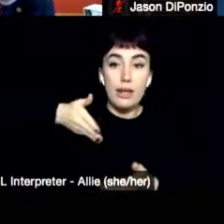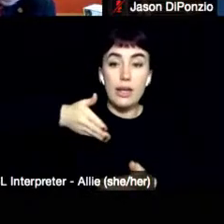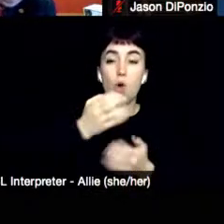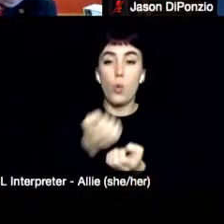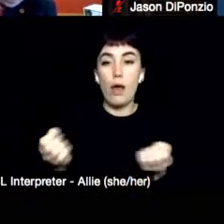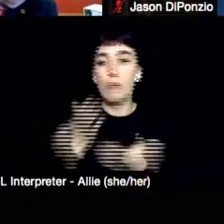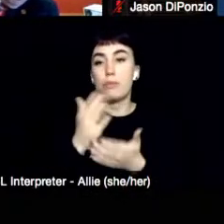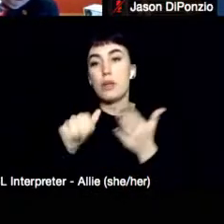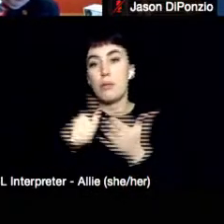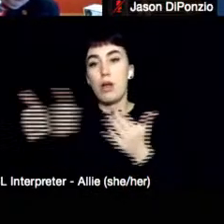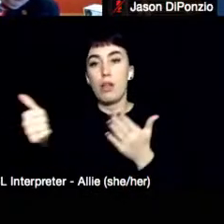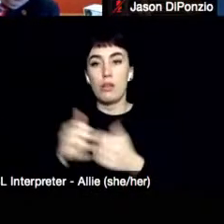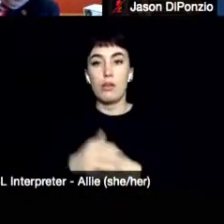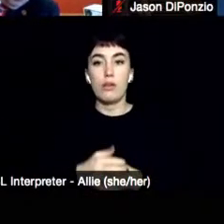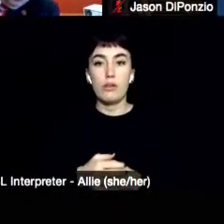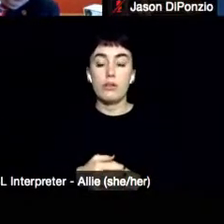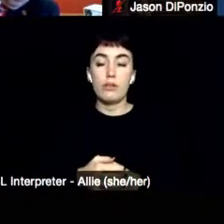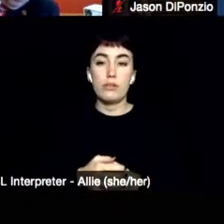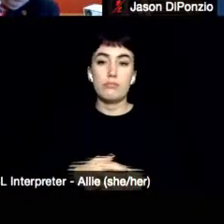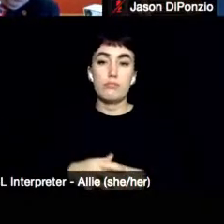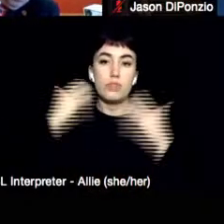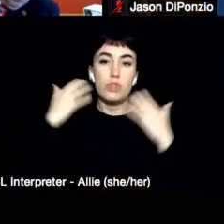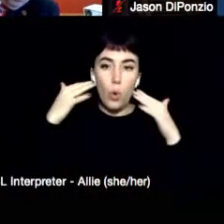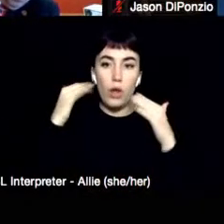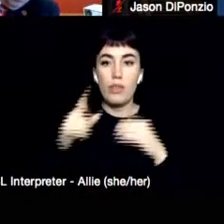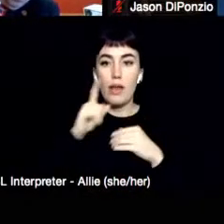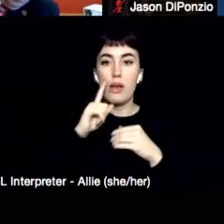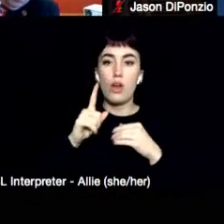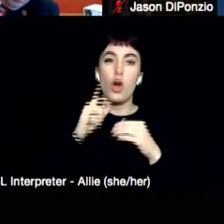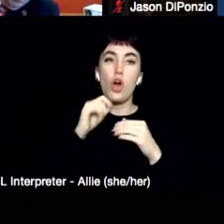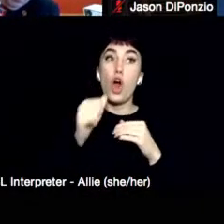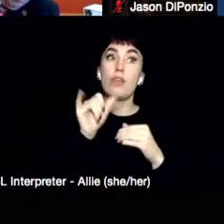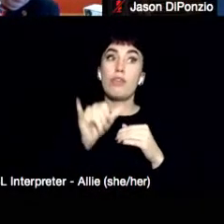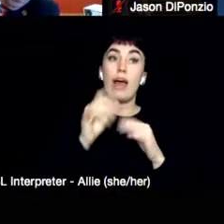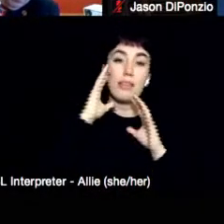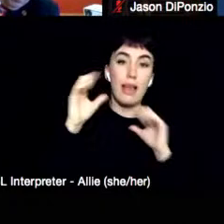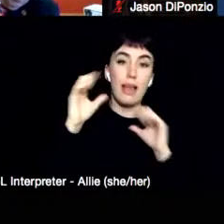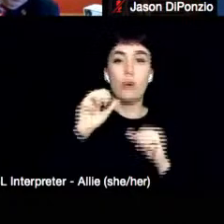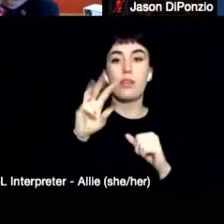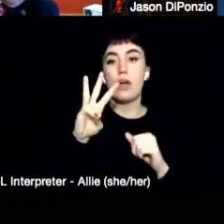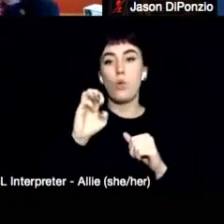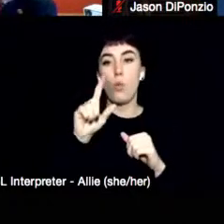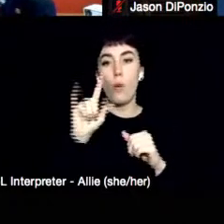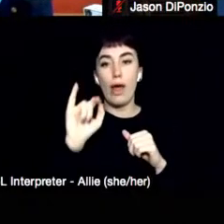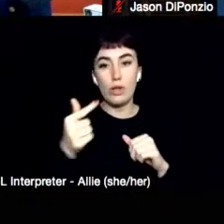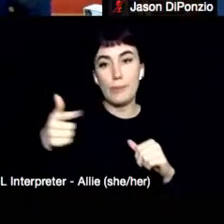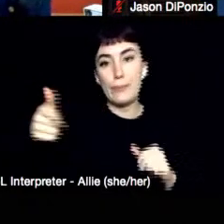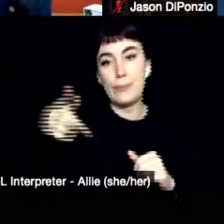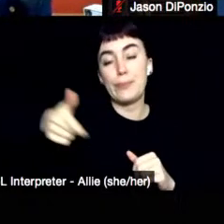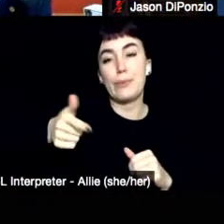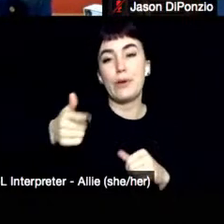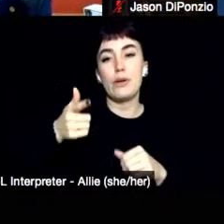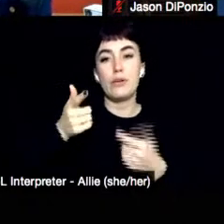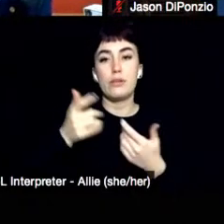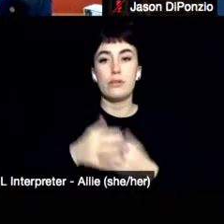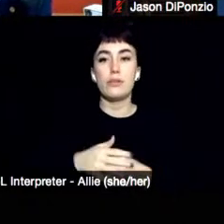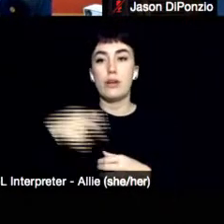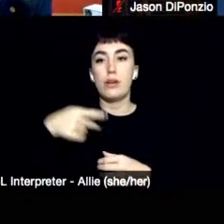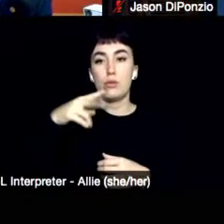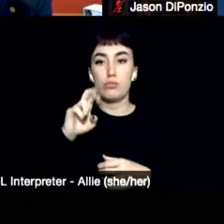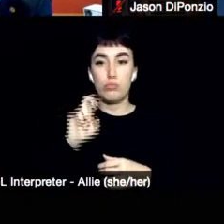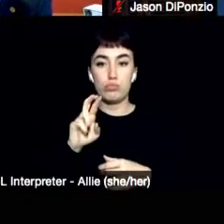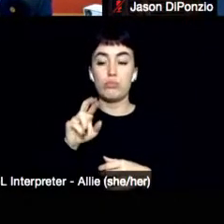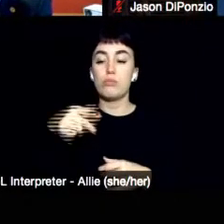some other ancillary, noises that aren't as loud as such as welding and, prefab and stuff like that,